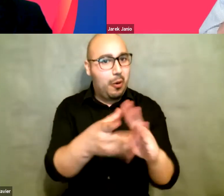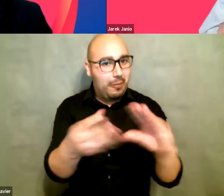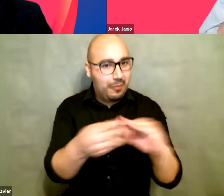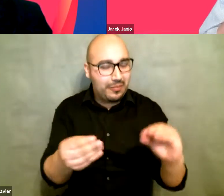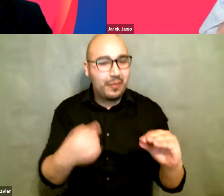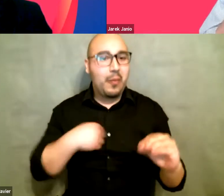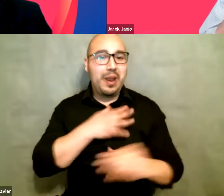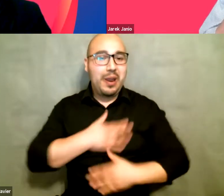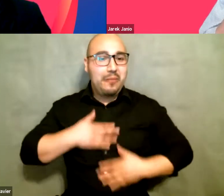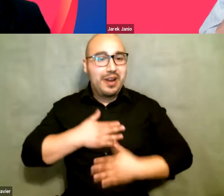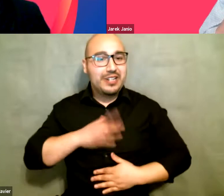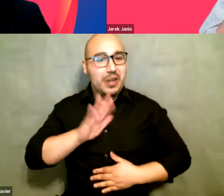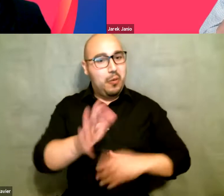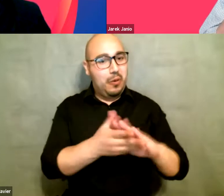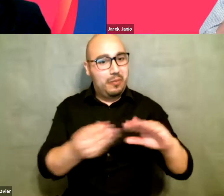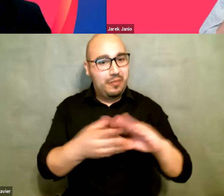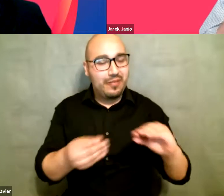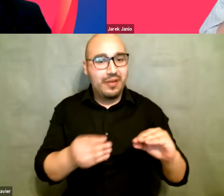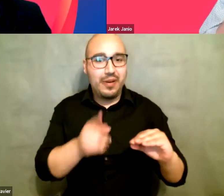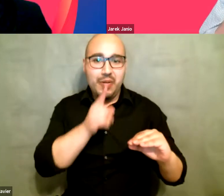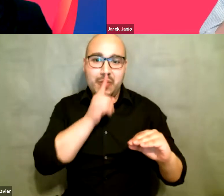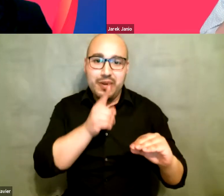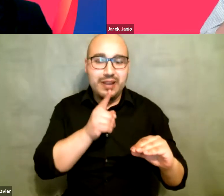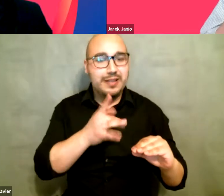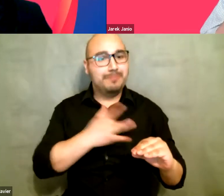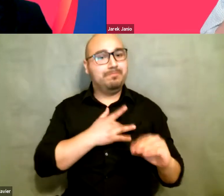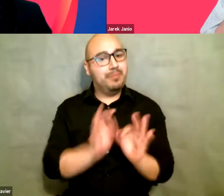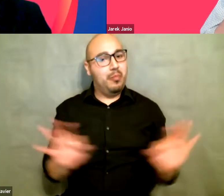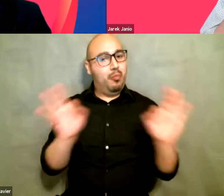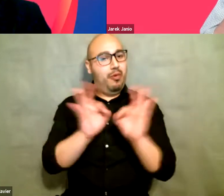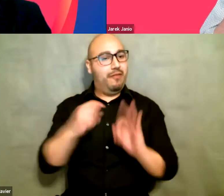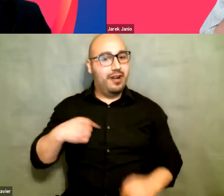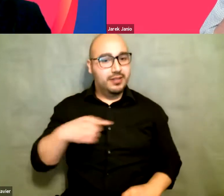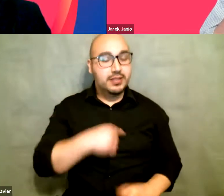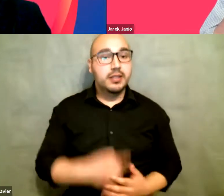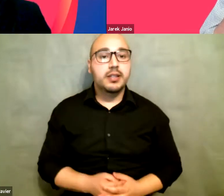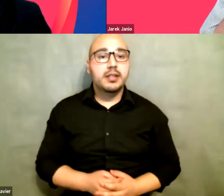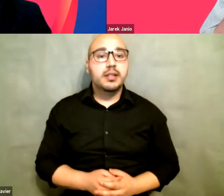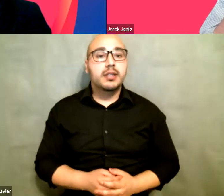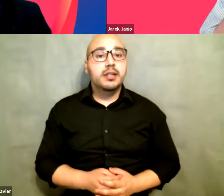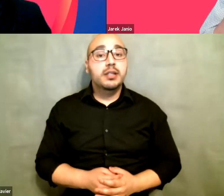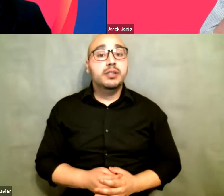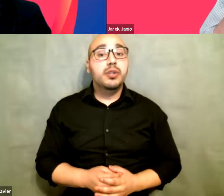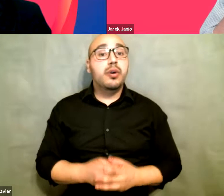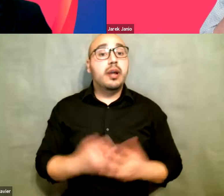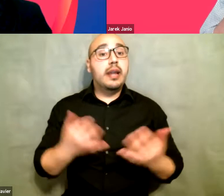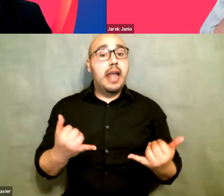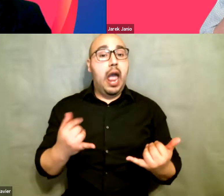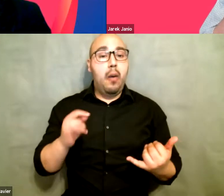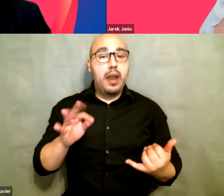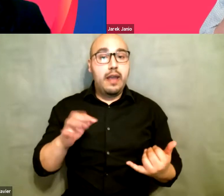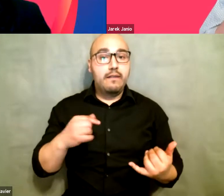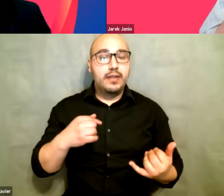those statements that are really of utmost importance for us. With that, if I could please ask, we